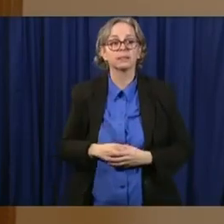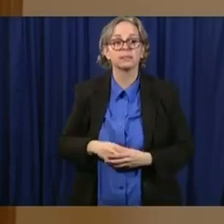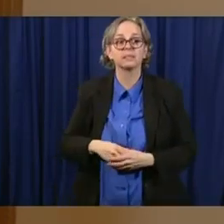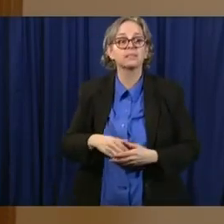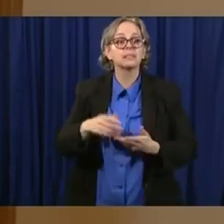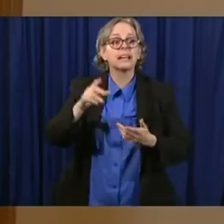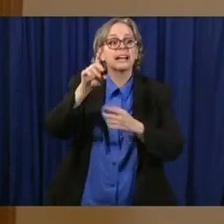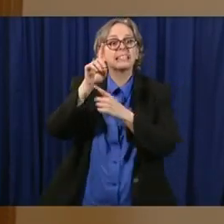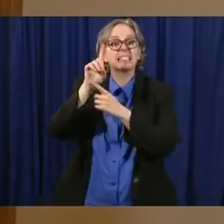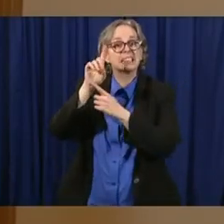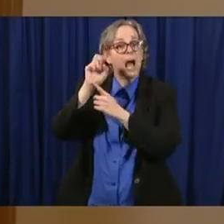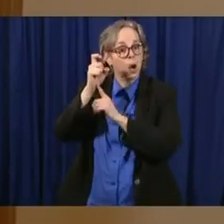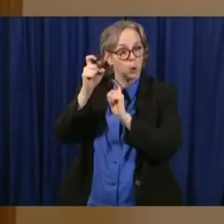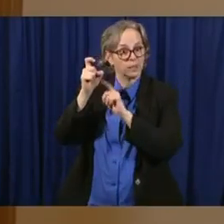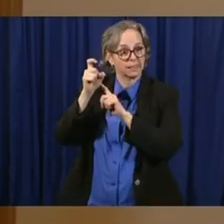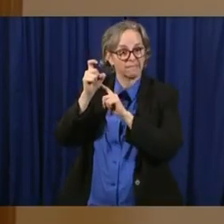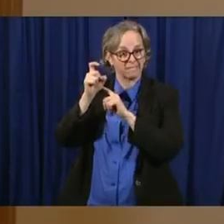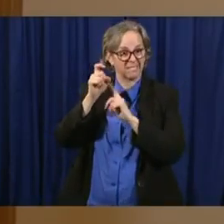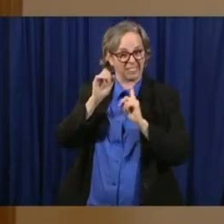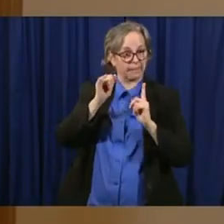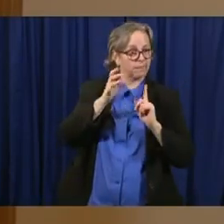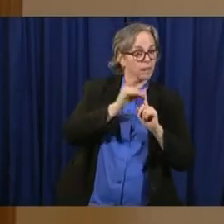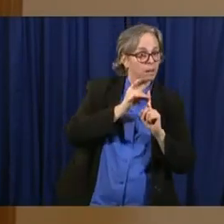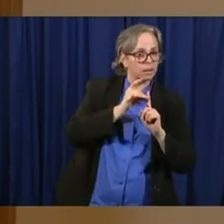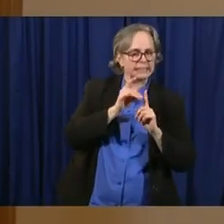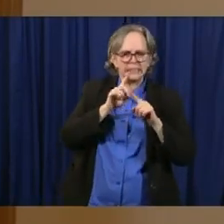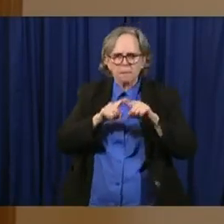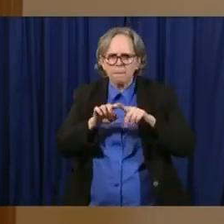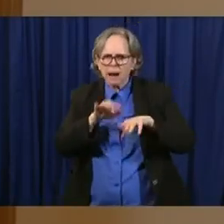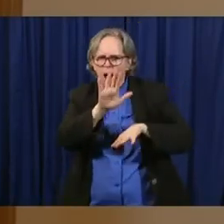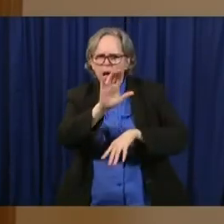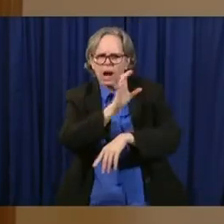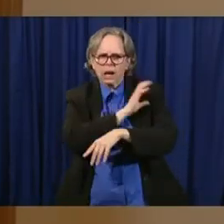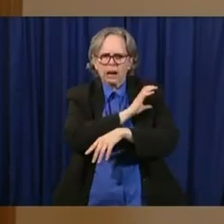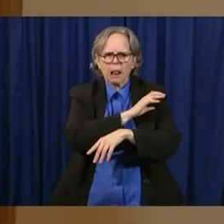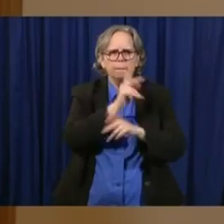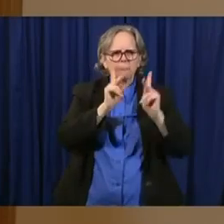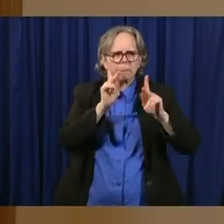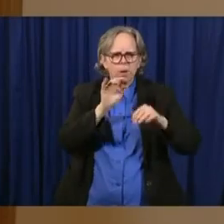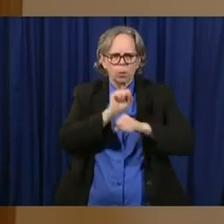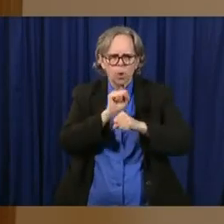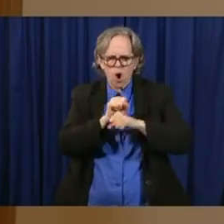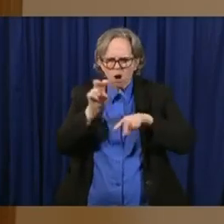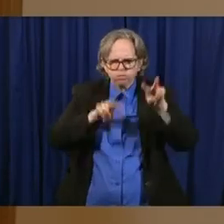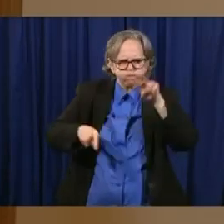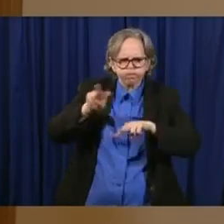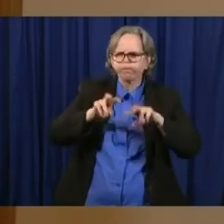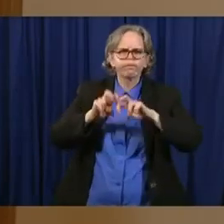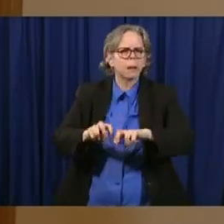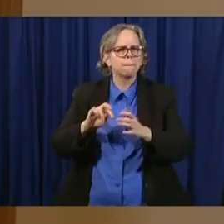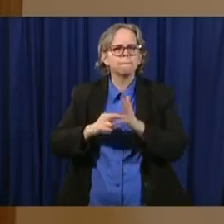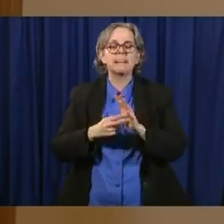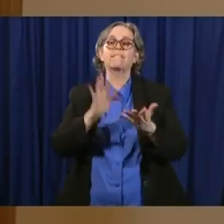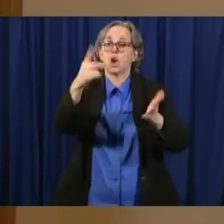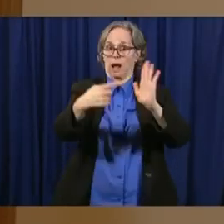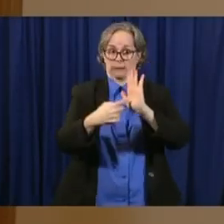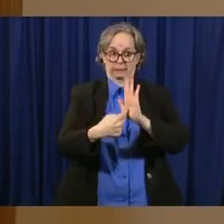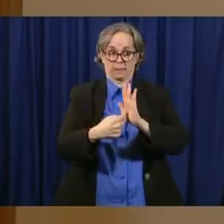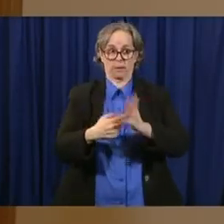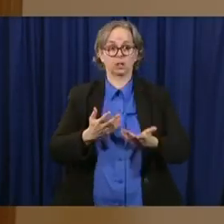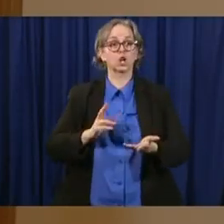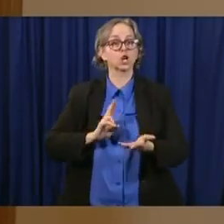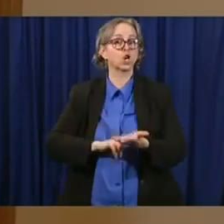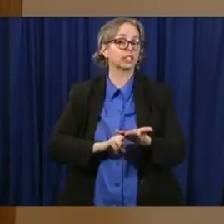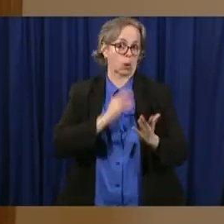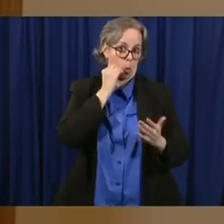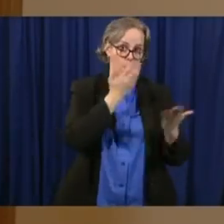and clinical conditions. What that means is, for instance, in a nursing home, where we have very few tests